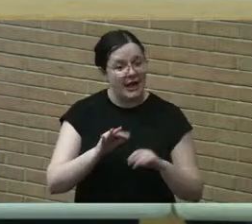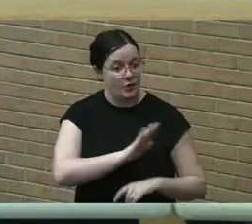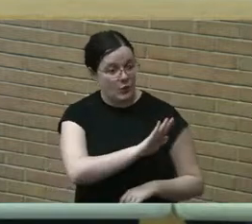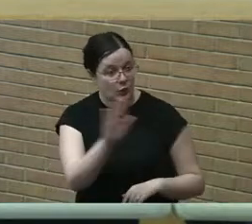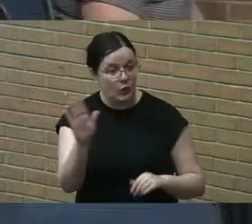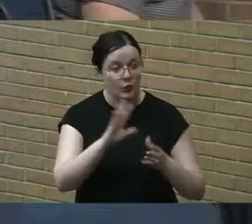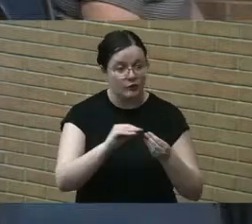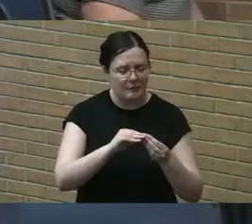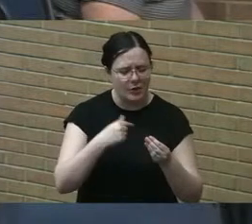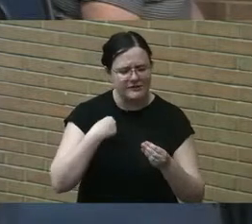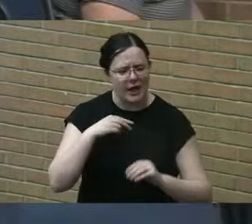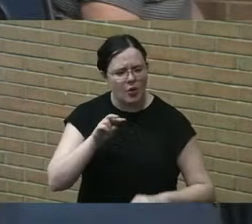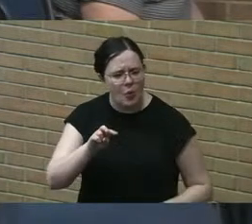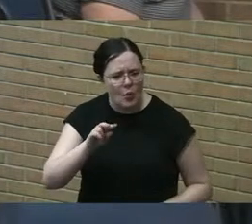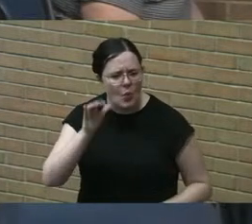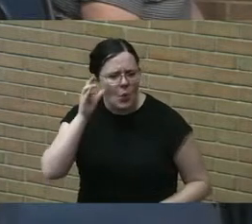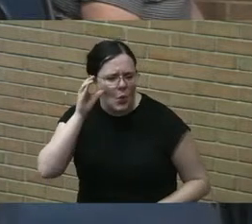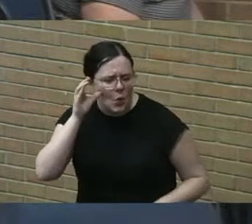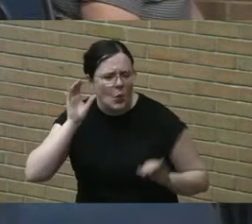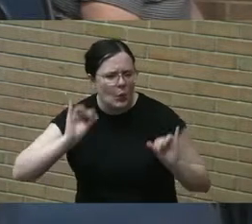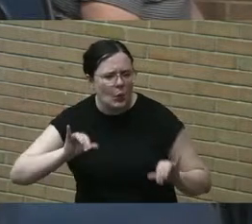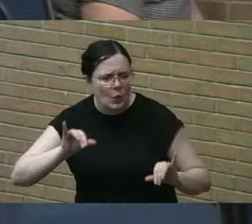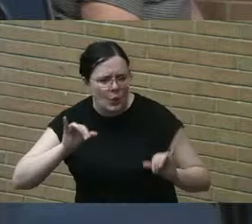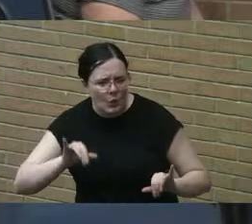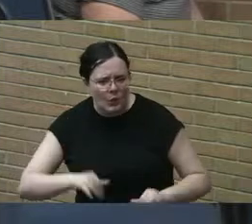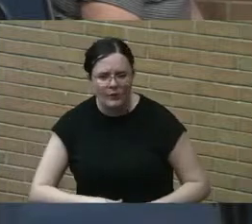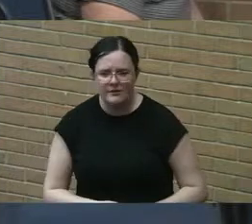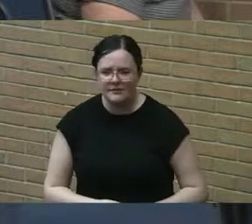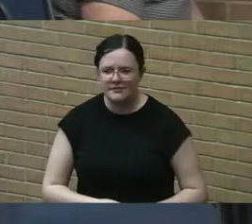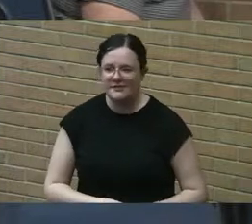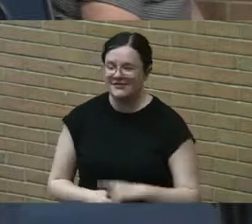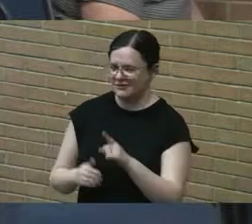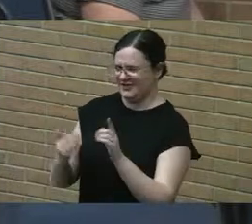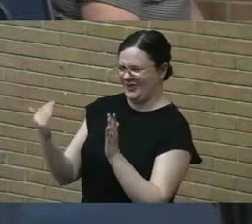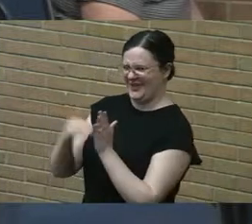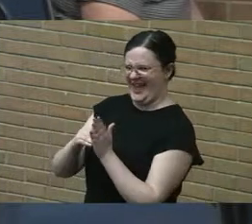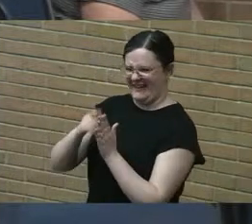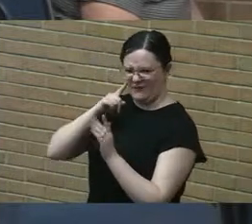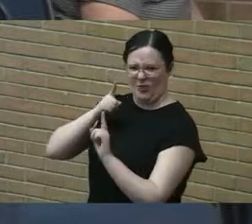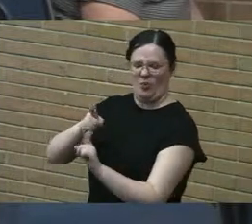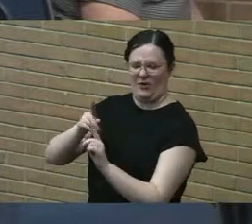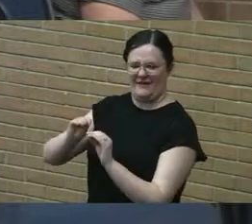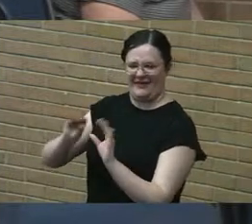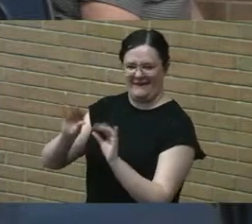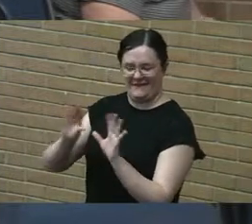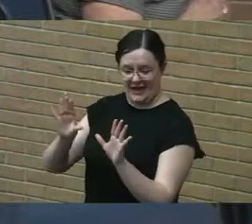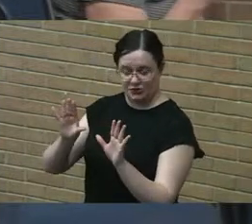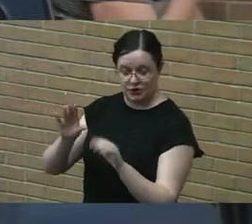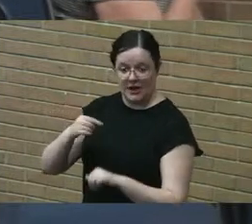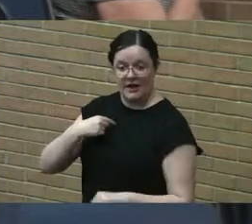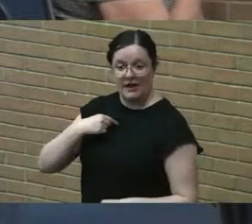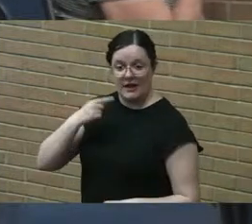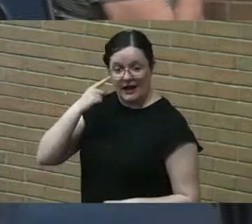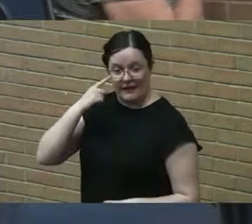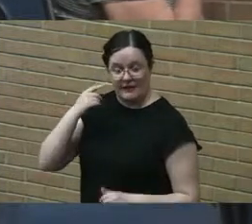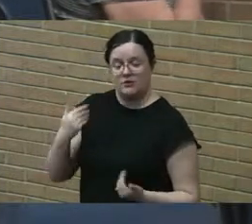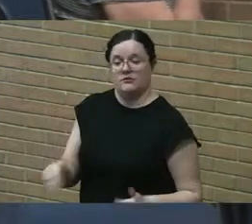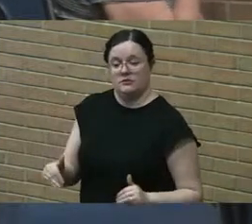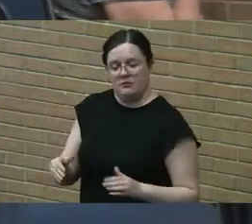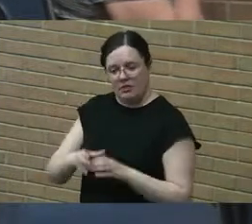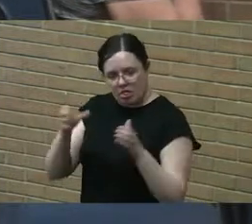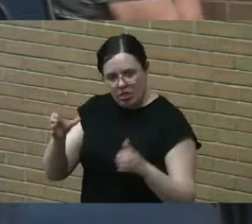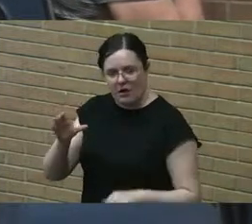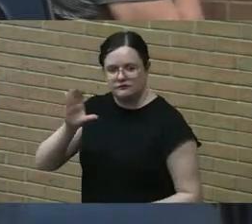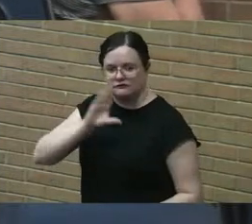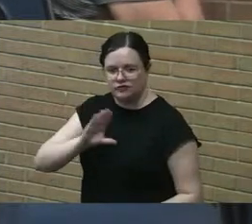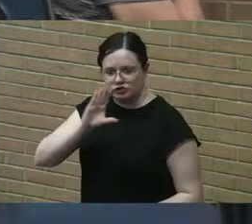your remarks. And so again, just for a point of clarification, because I think there's a tremendous amount of frustration